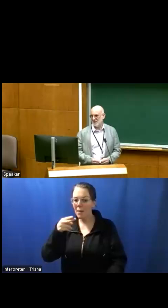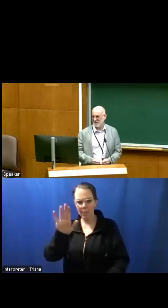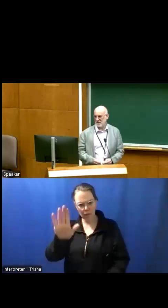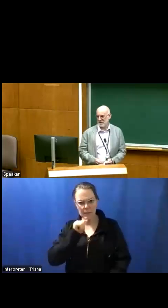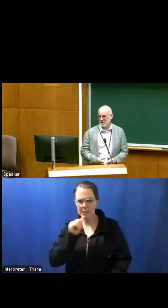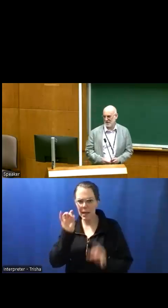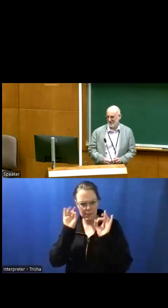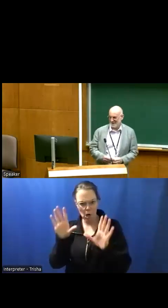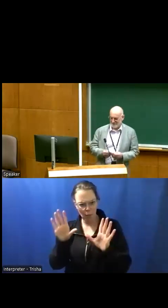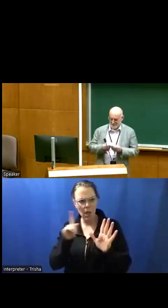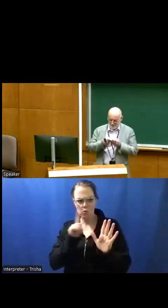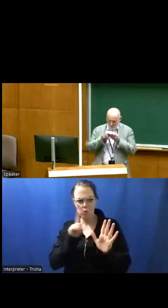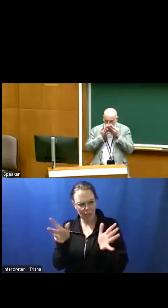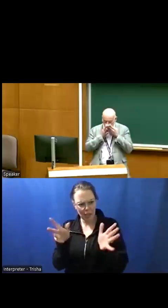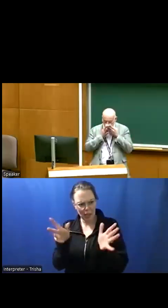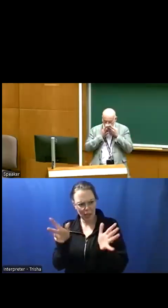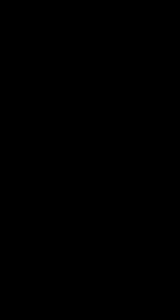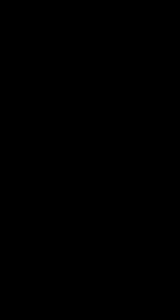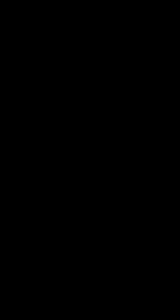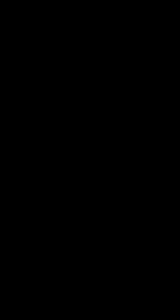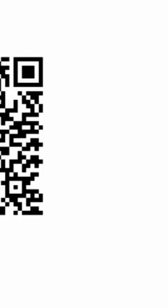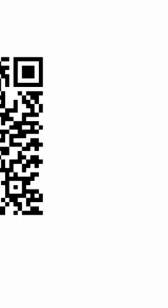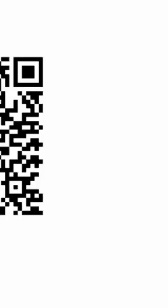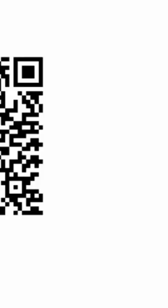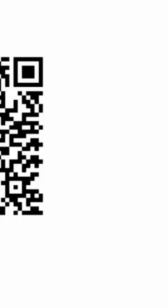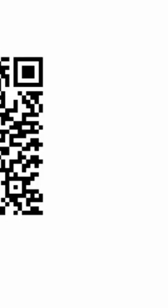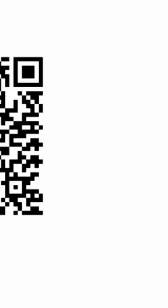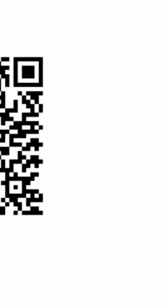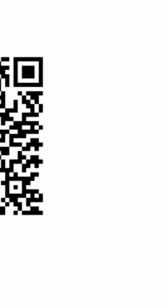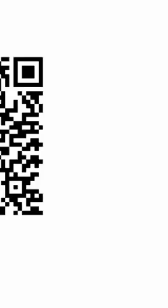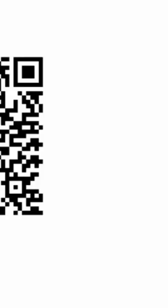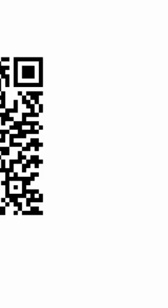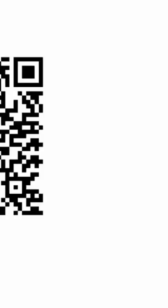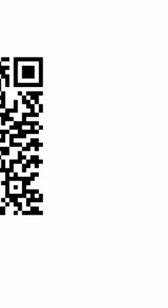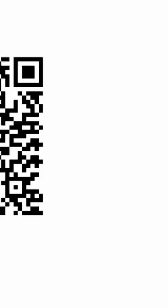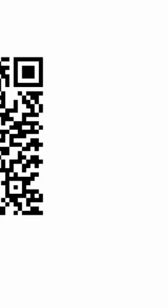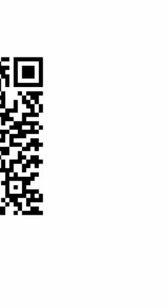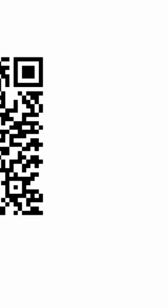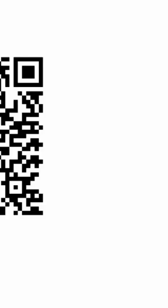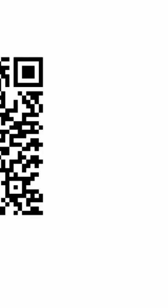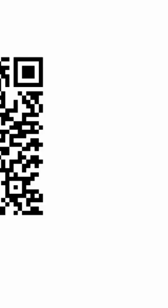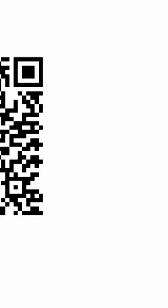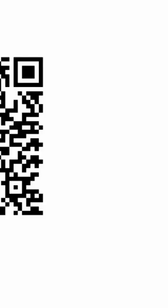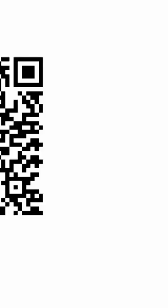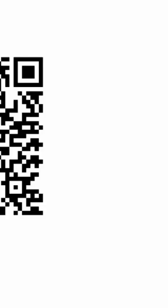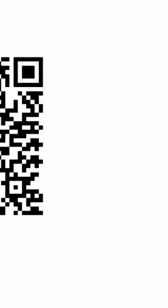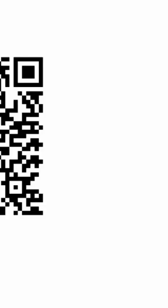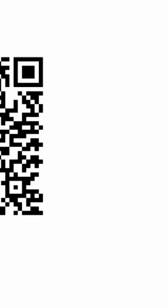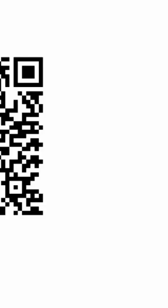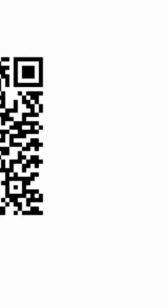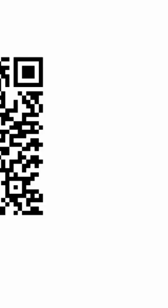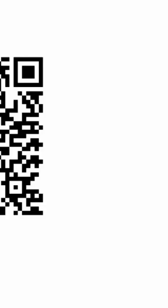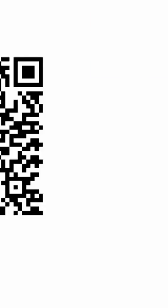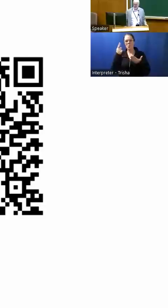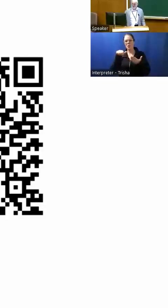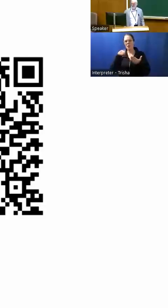and I would encourage you all to do your My Path training. I'm sure Steve feels that way too. Maybe I can get one of the other associate chairs to complete